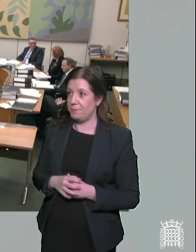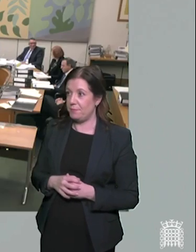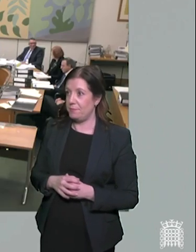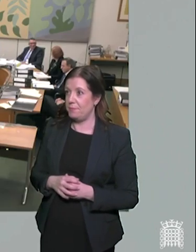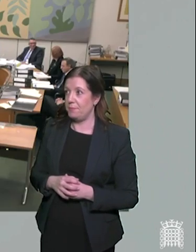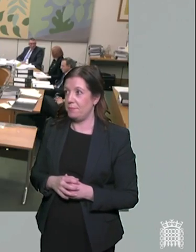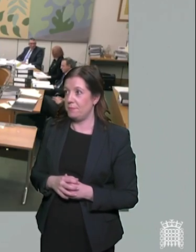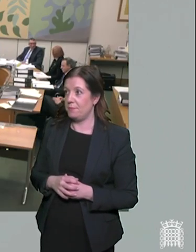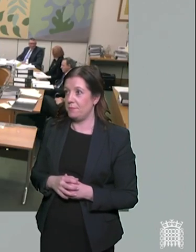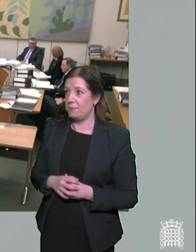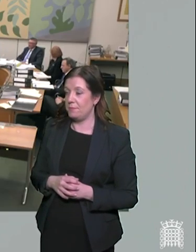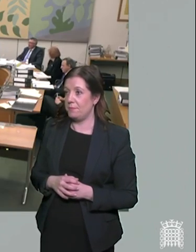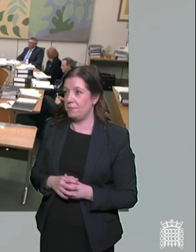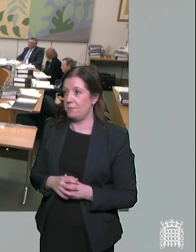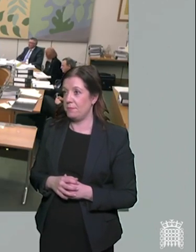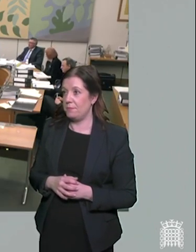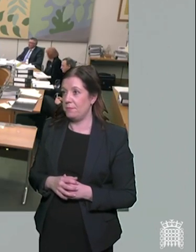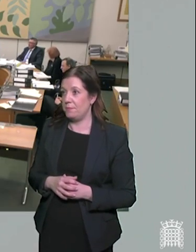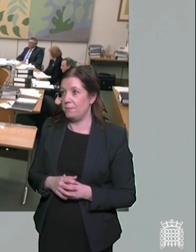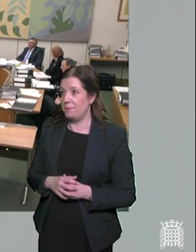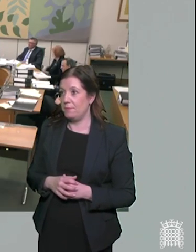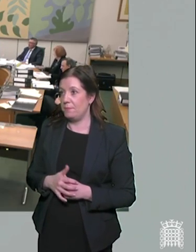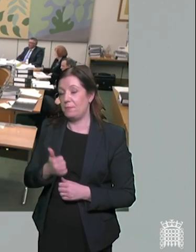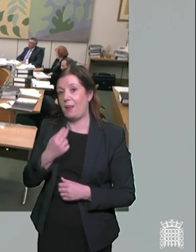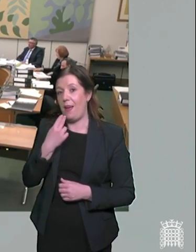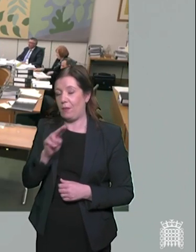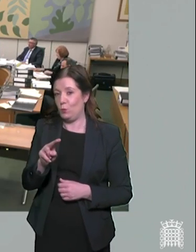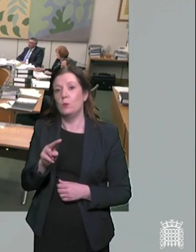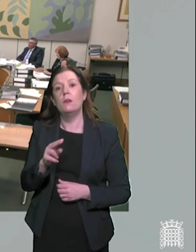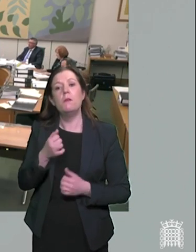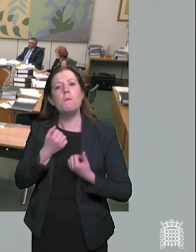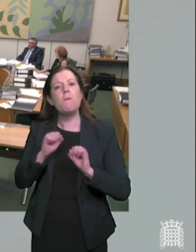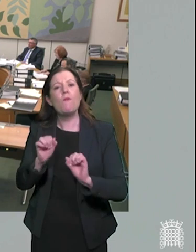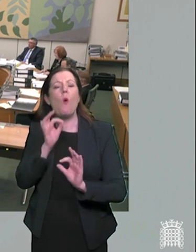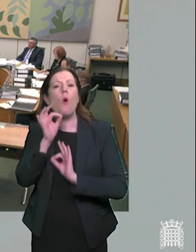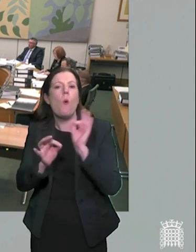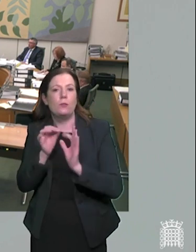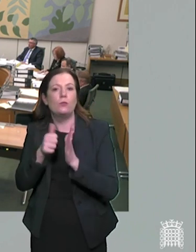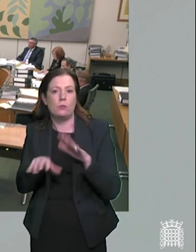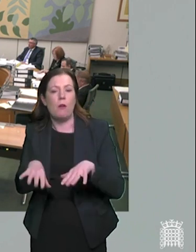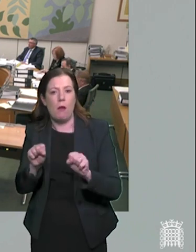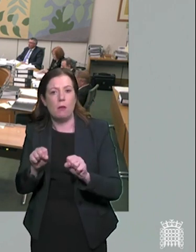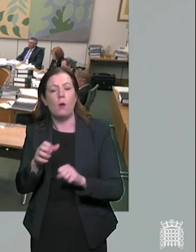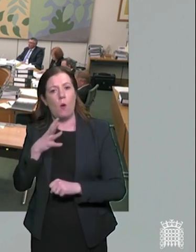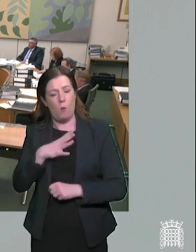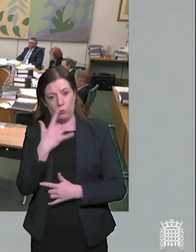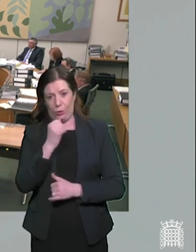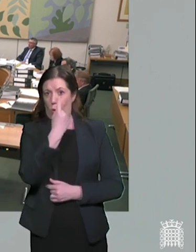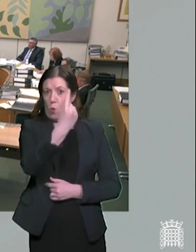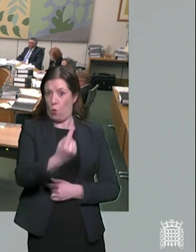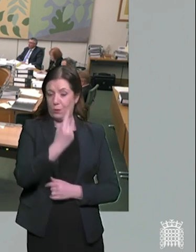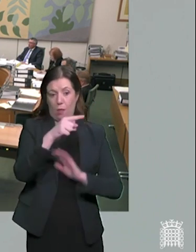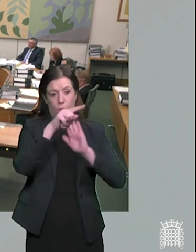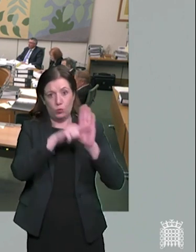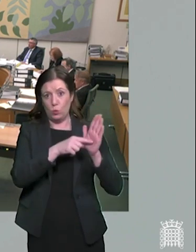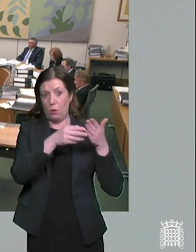you, Chair. Good afternoon, Mr. Johnson. Mr. Johnson, before I ask my questions, can we again confirm your knowledge of the rules